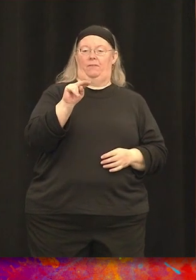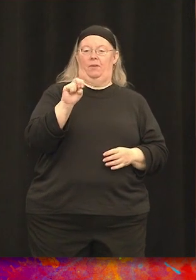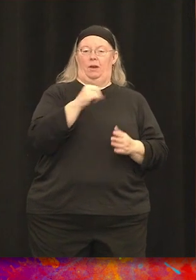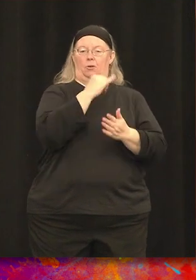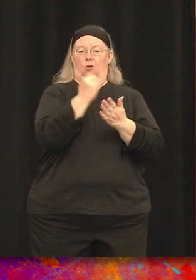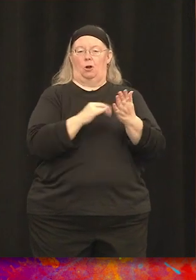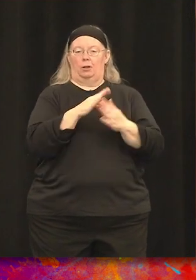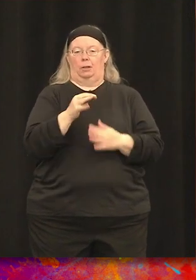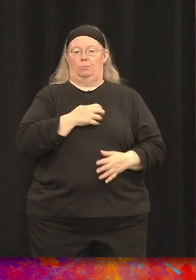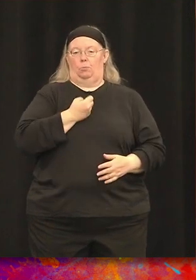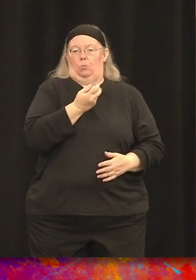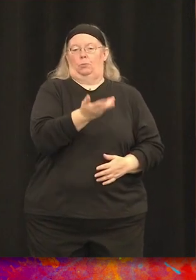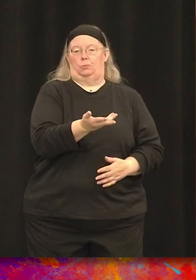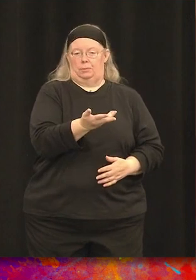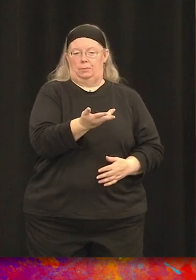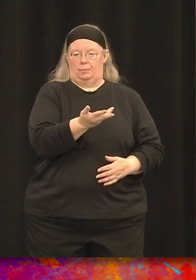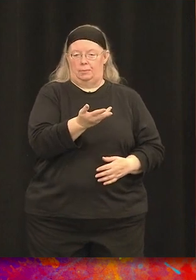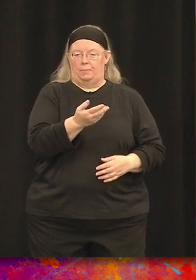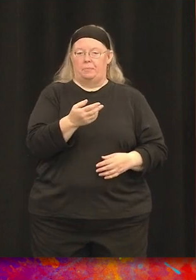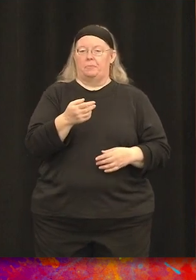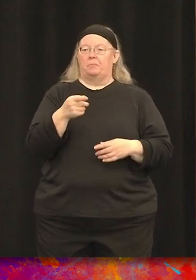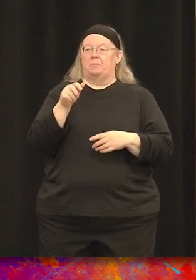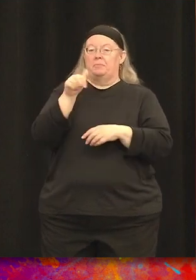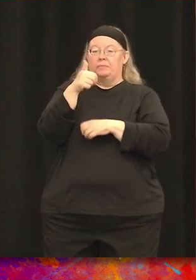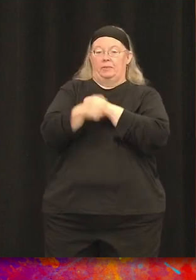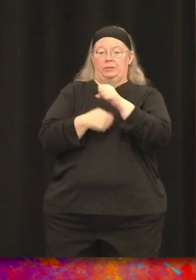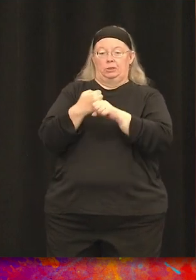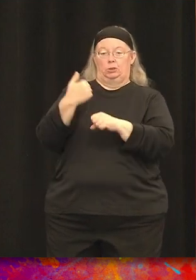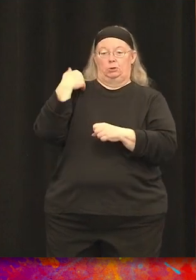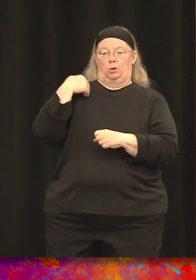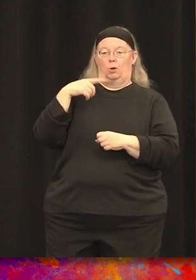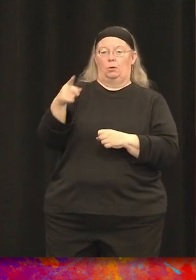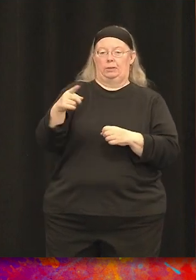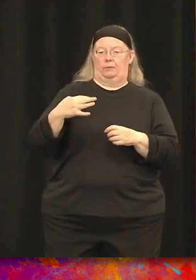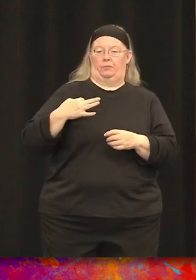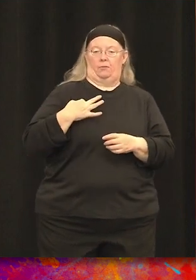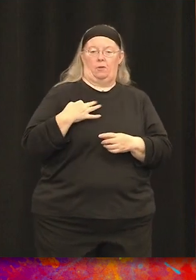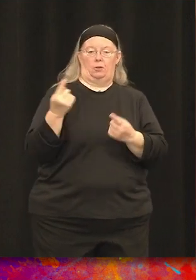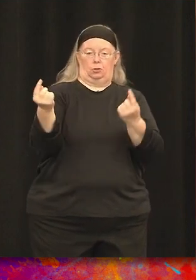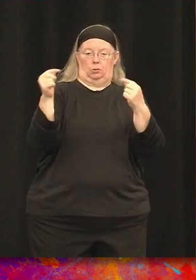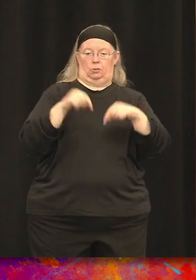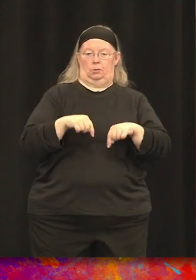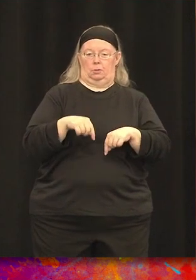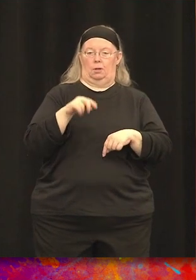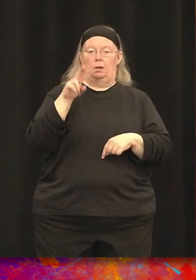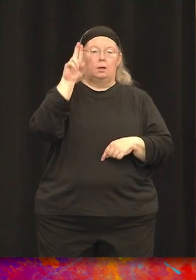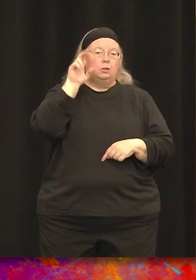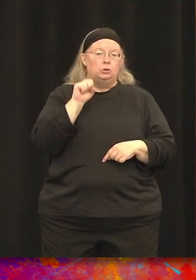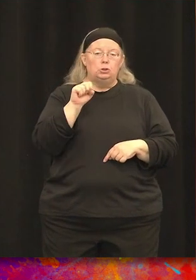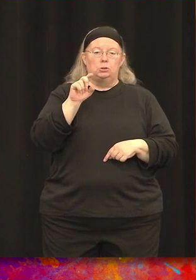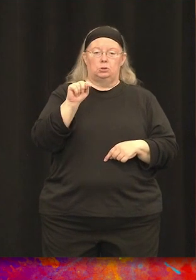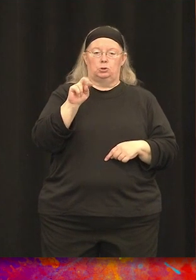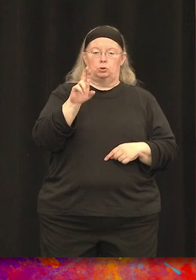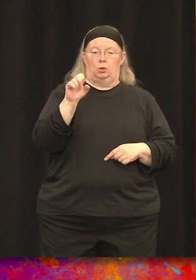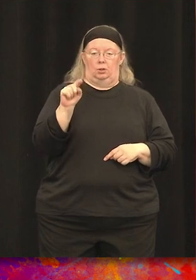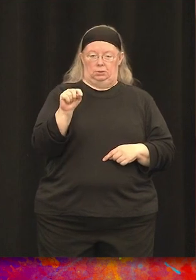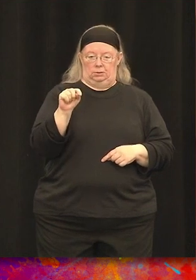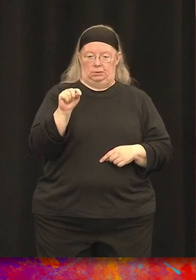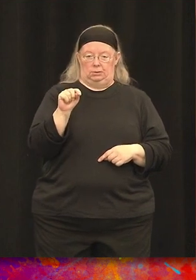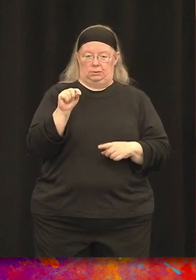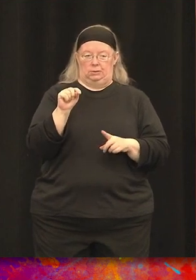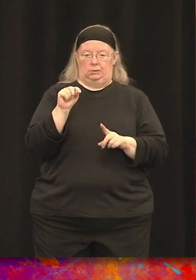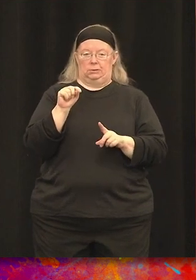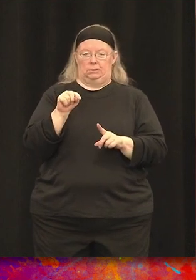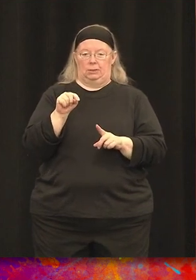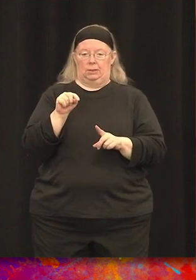volunteered to build the USH Trust to meet the urgent need expressed by researchers. With his declining vision, Mani literally built